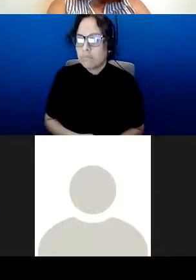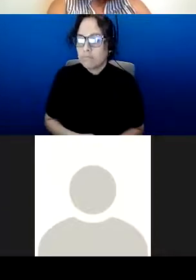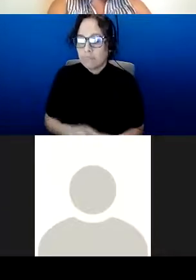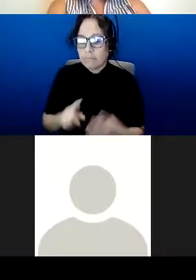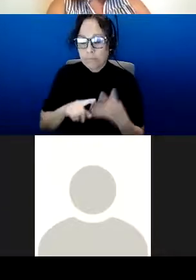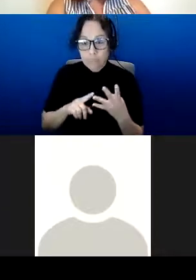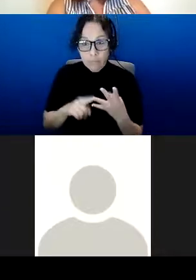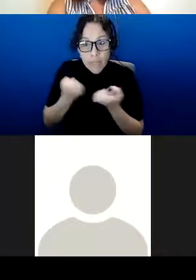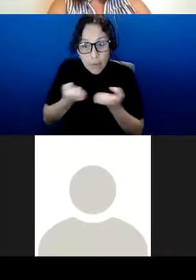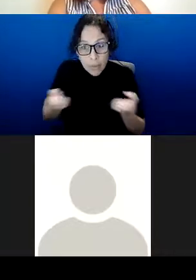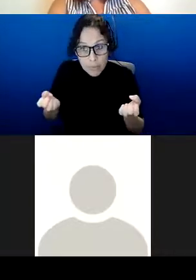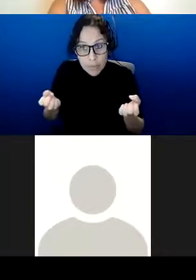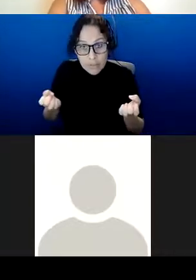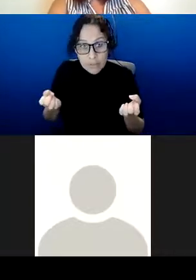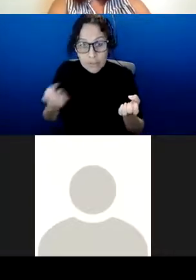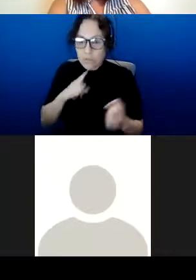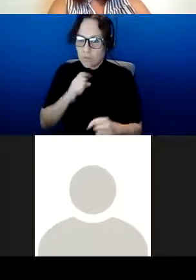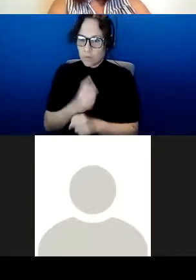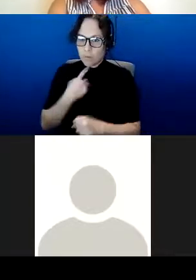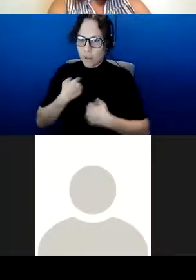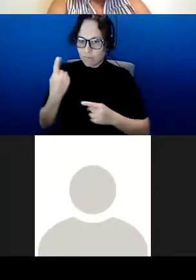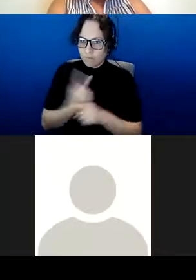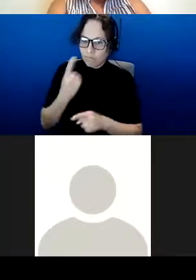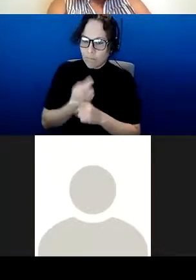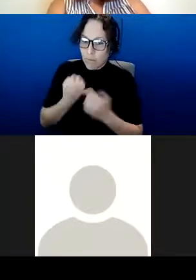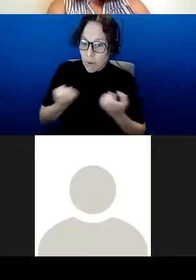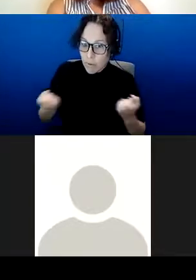Equipment. Need to make sure we have the proper equipment.